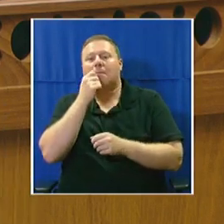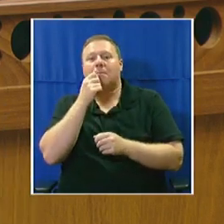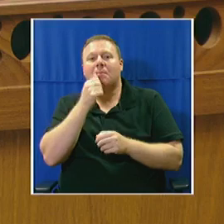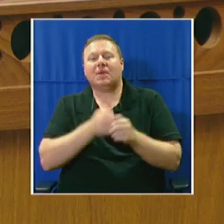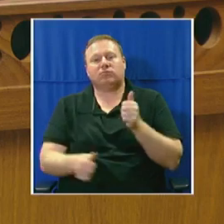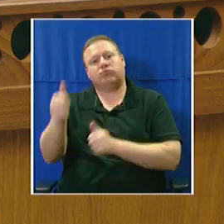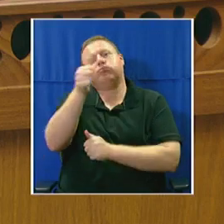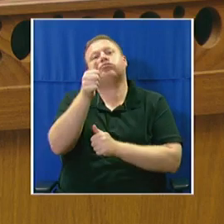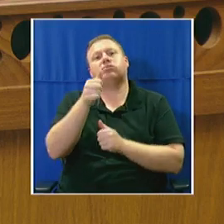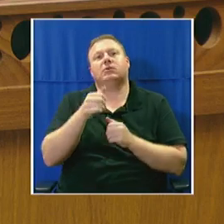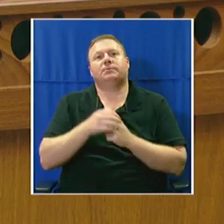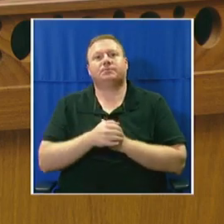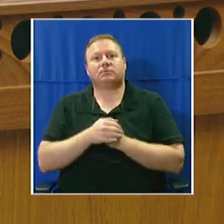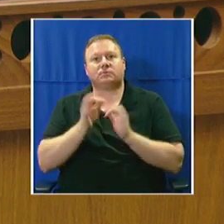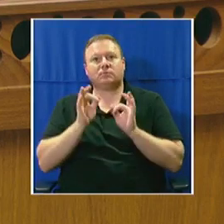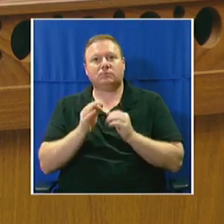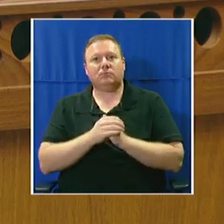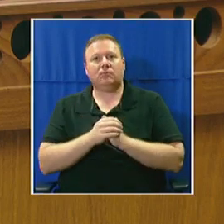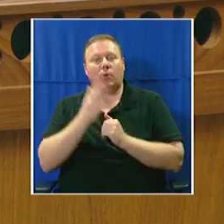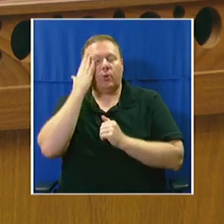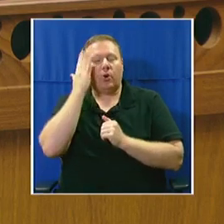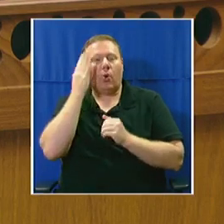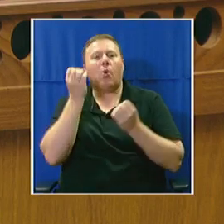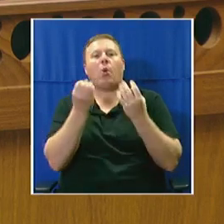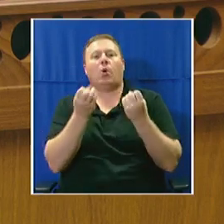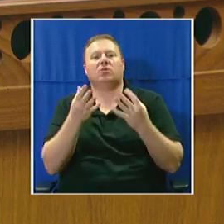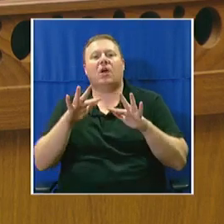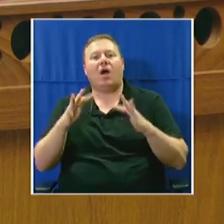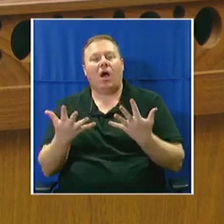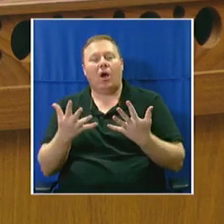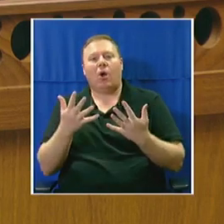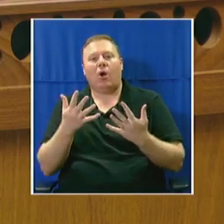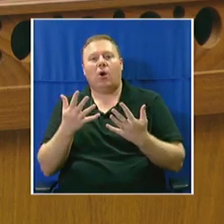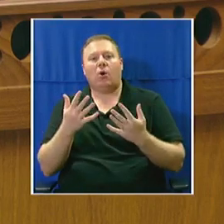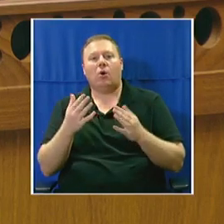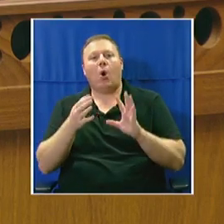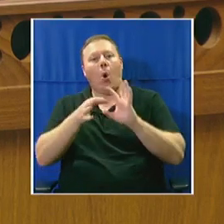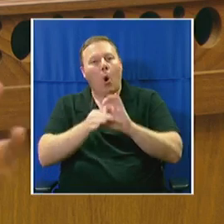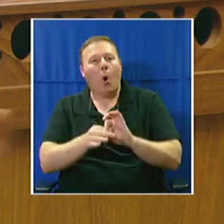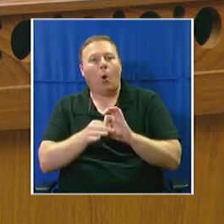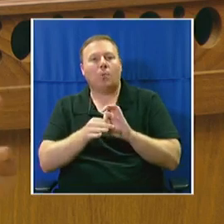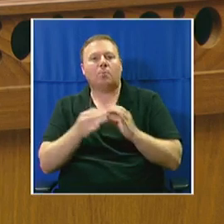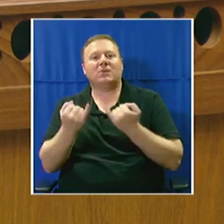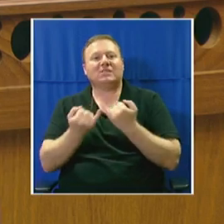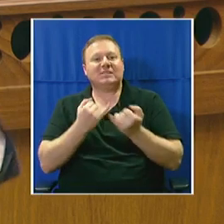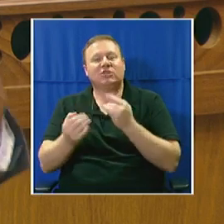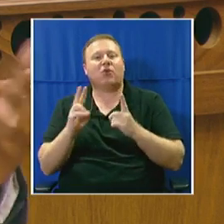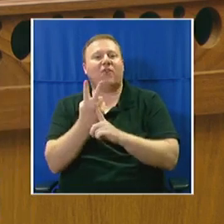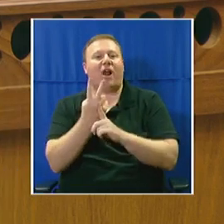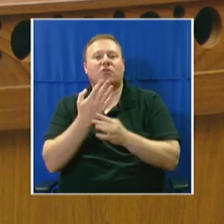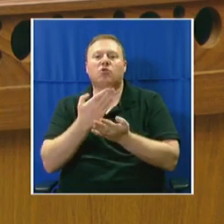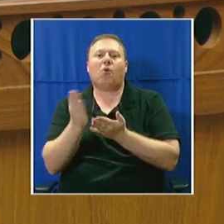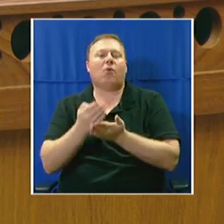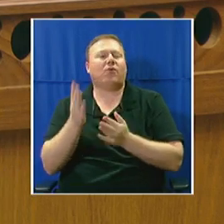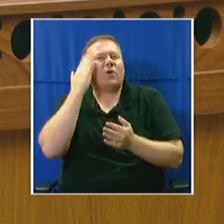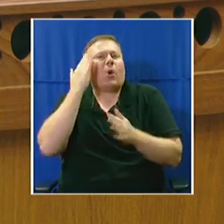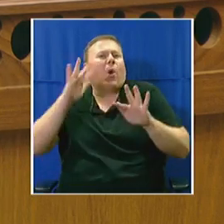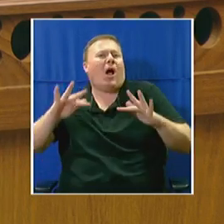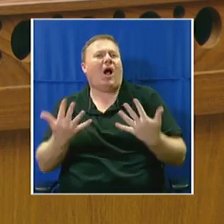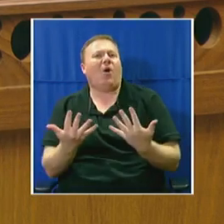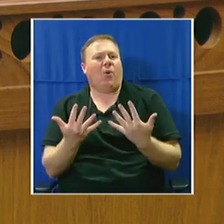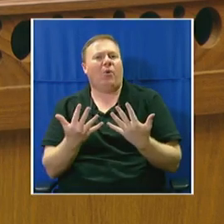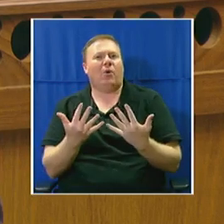violence the truth is the responsibility to take up leadership on this issue Must Fall on adult men